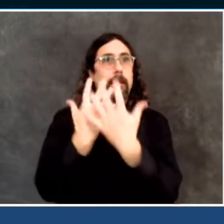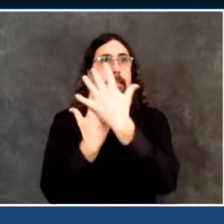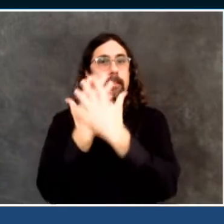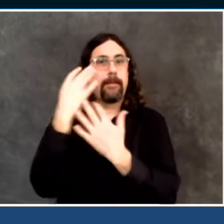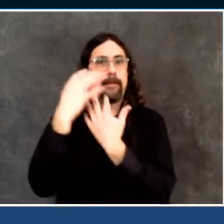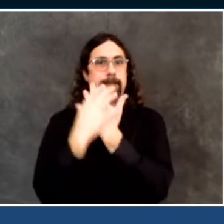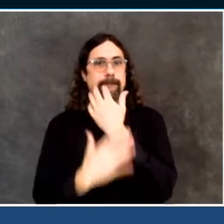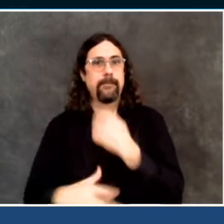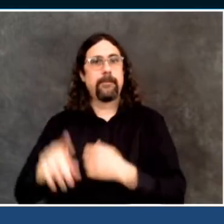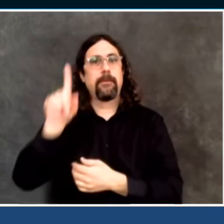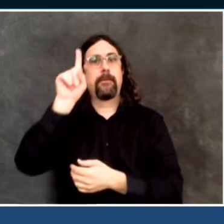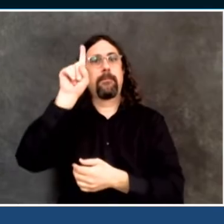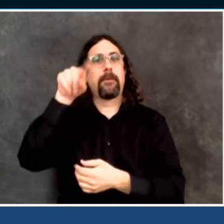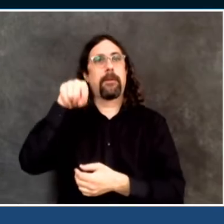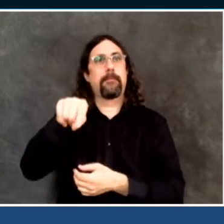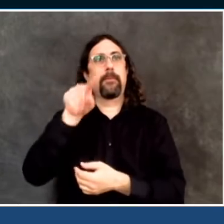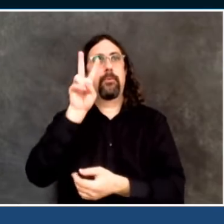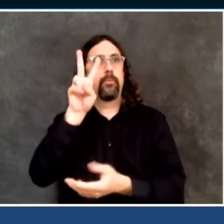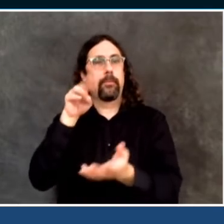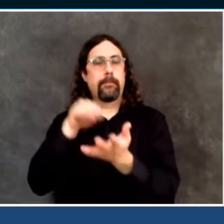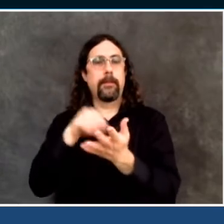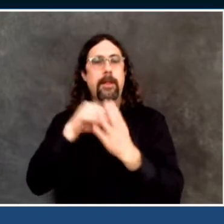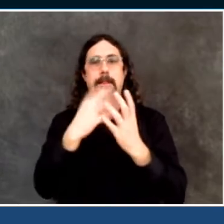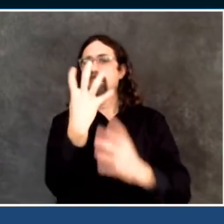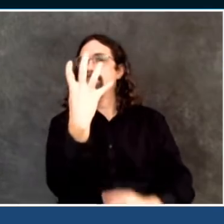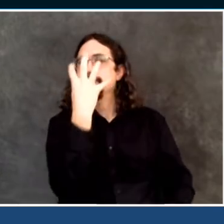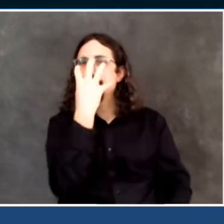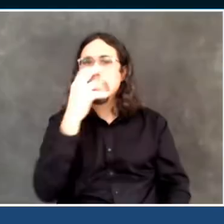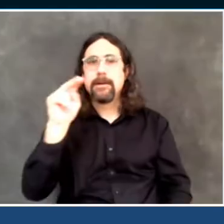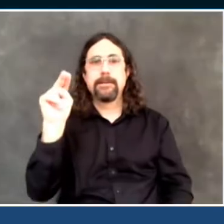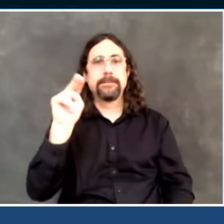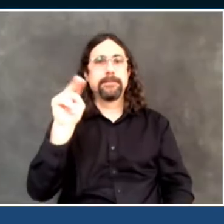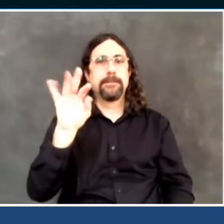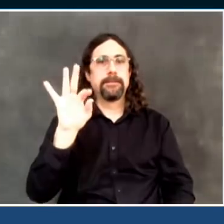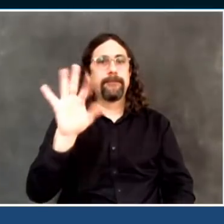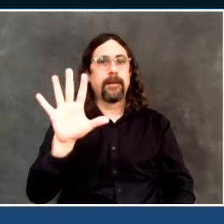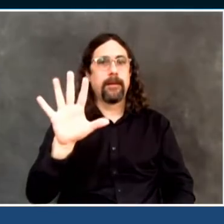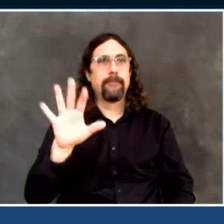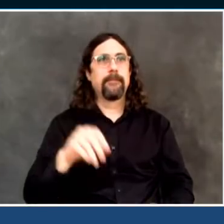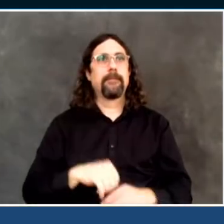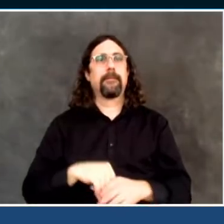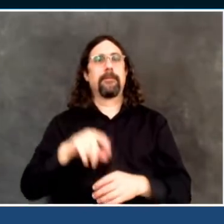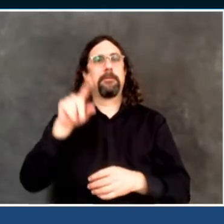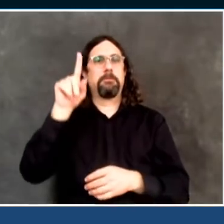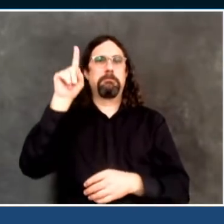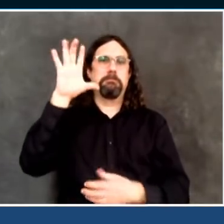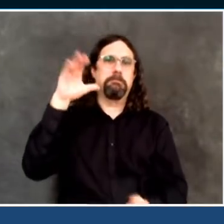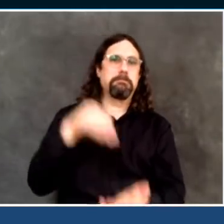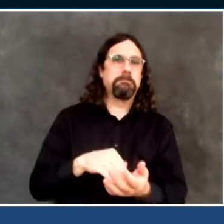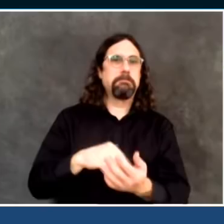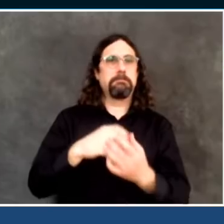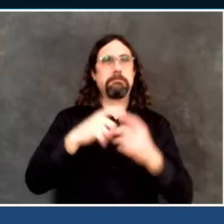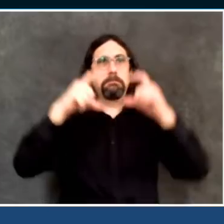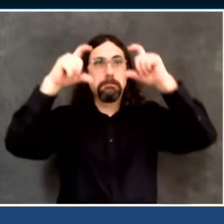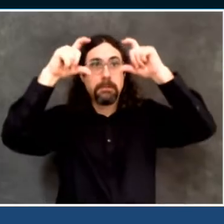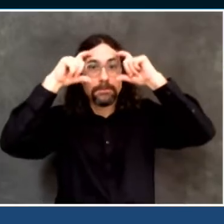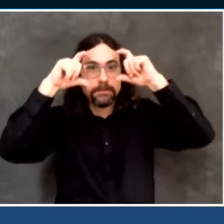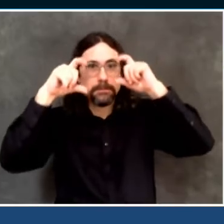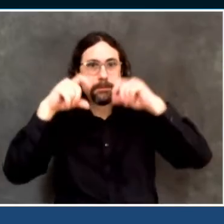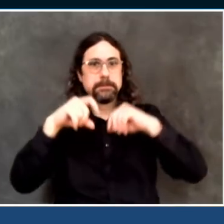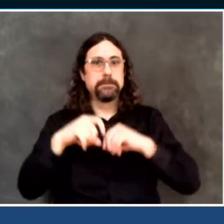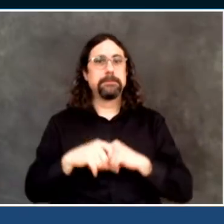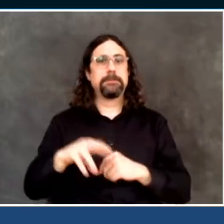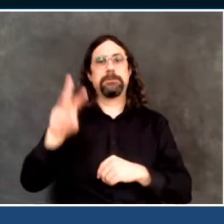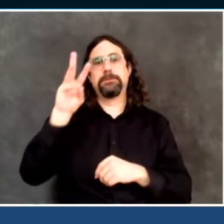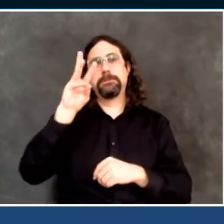of eyewear, protective eyewear, 61,000 surgical gowns. It's very important that this material has